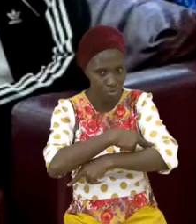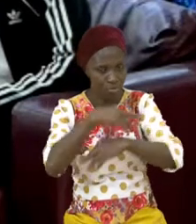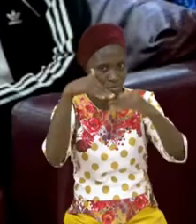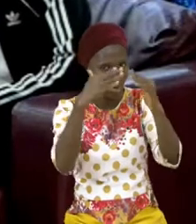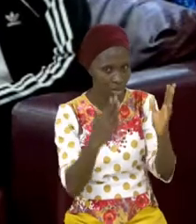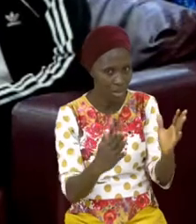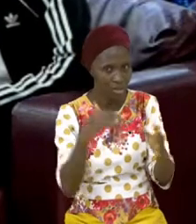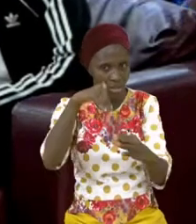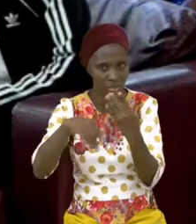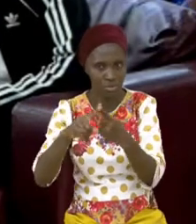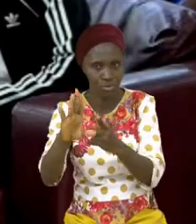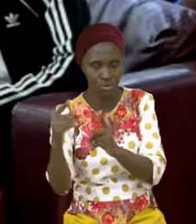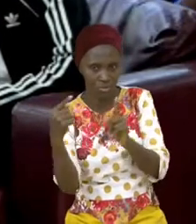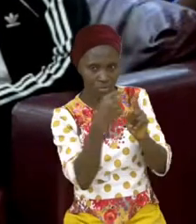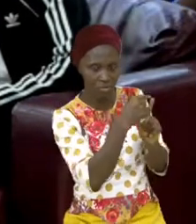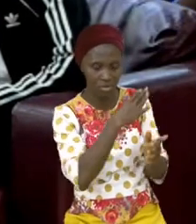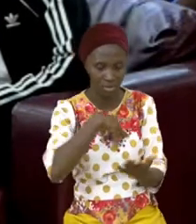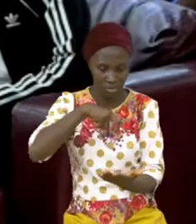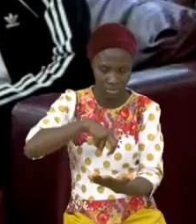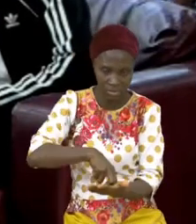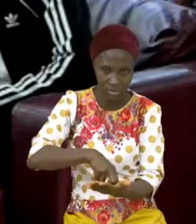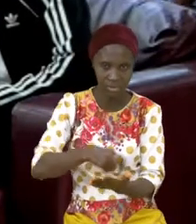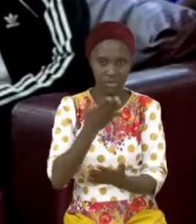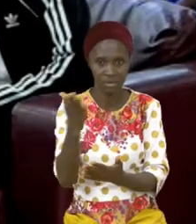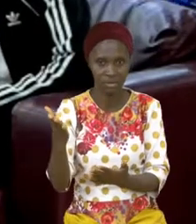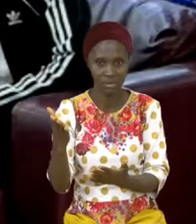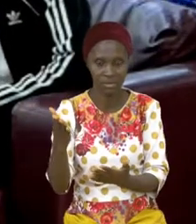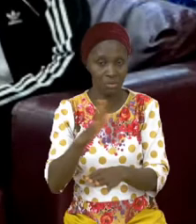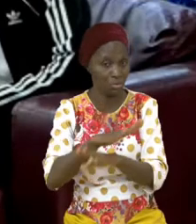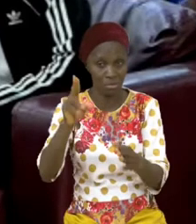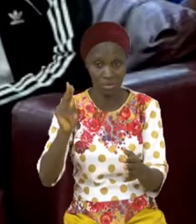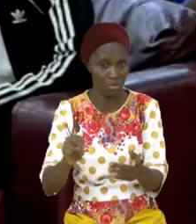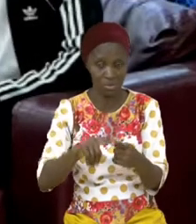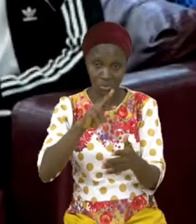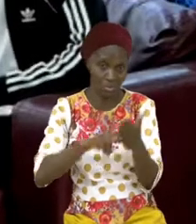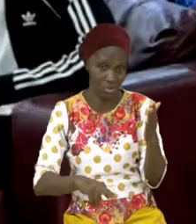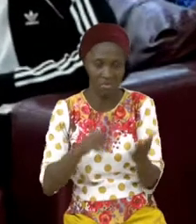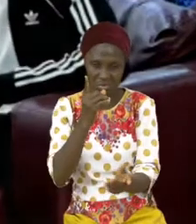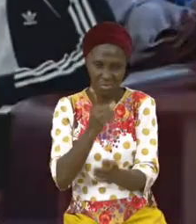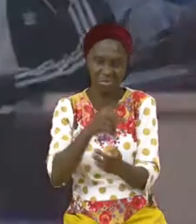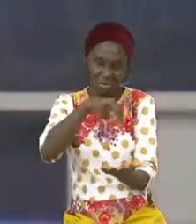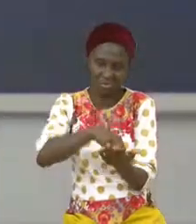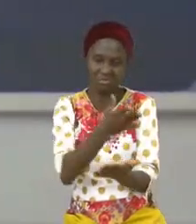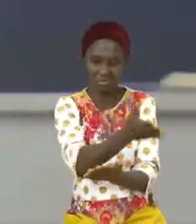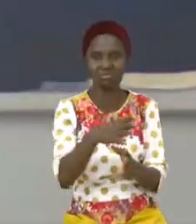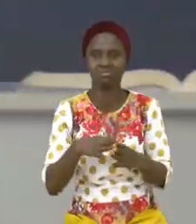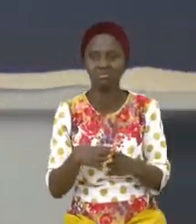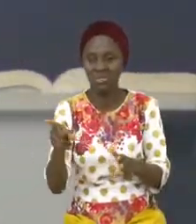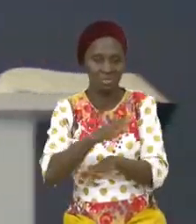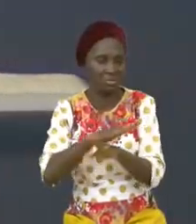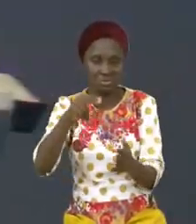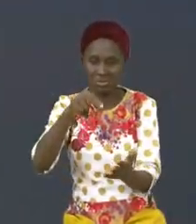corner and kneel down you don't have to reach just kneel down you don't have to